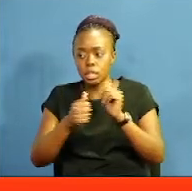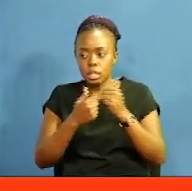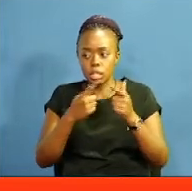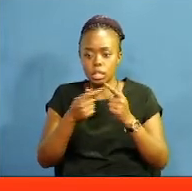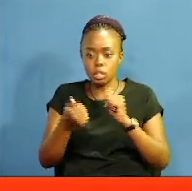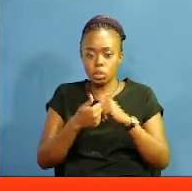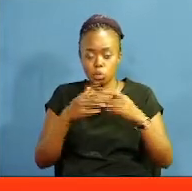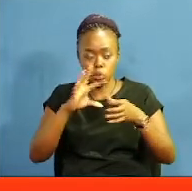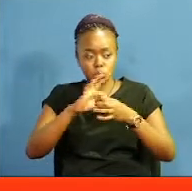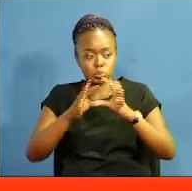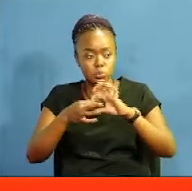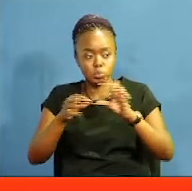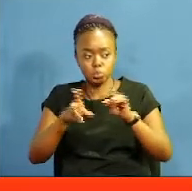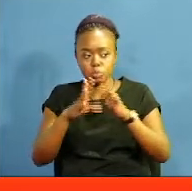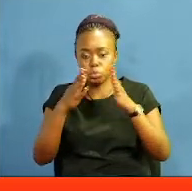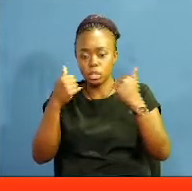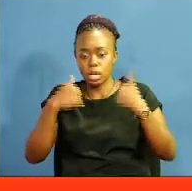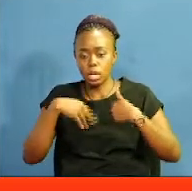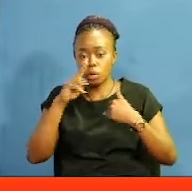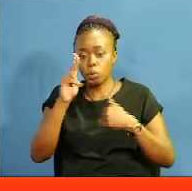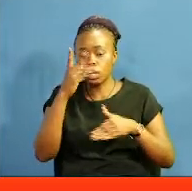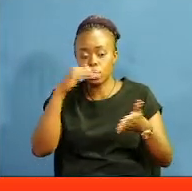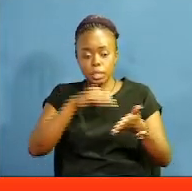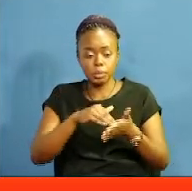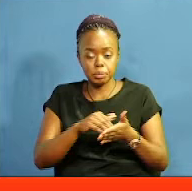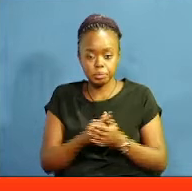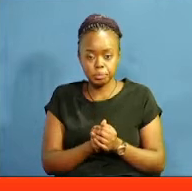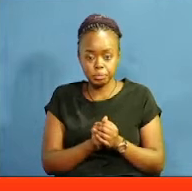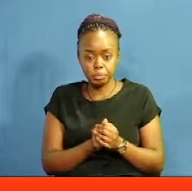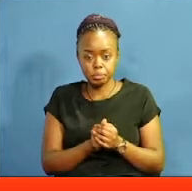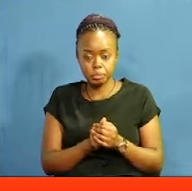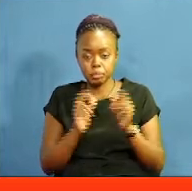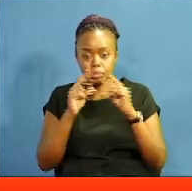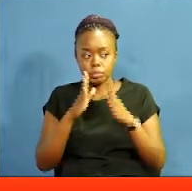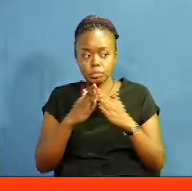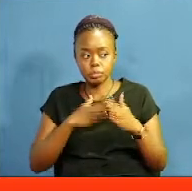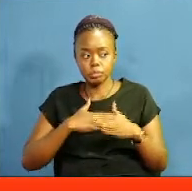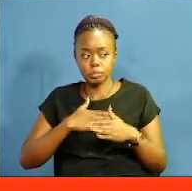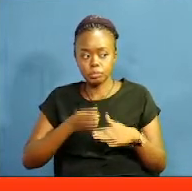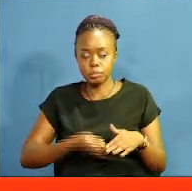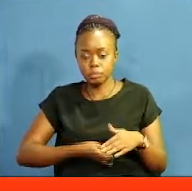to reuniting and having the One Kenya Alliance again? Okay, in my opinion,